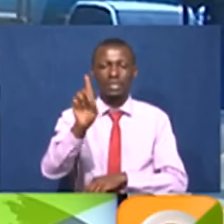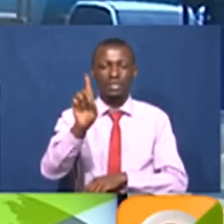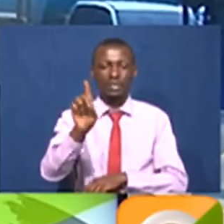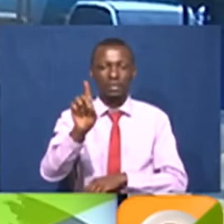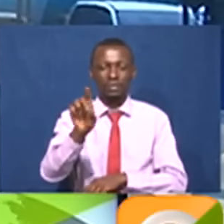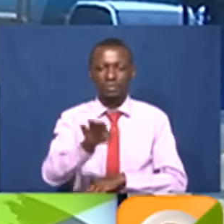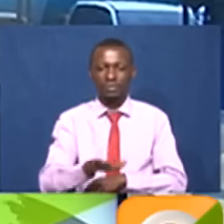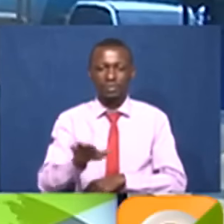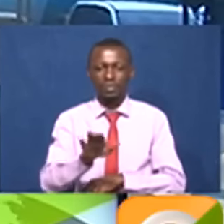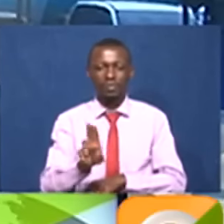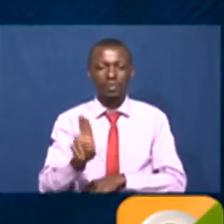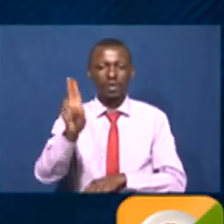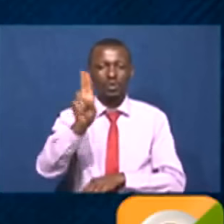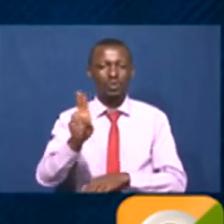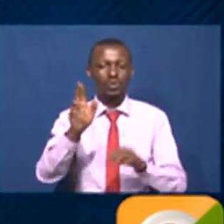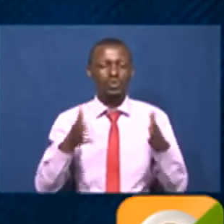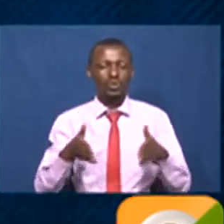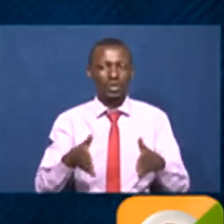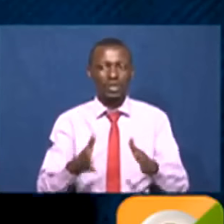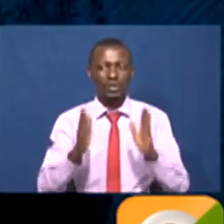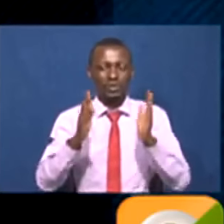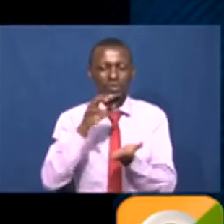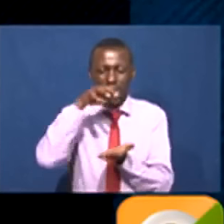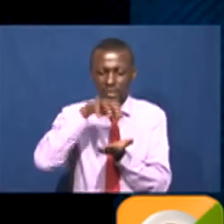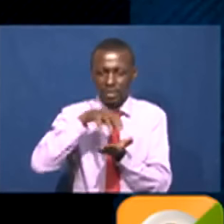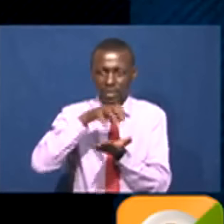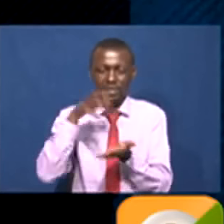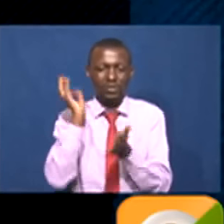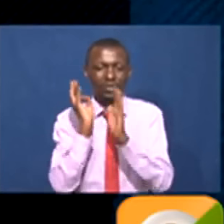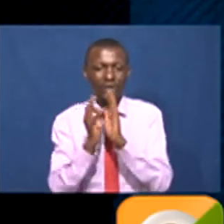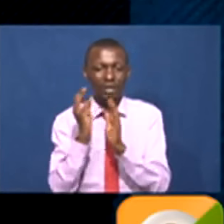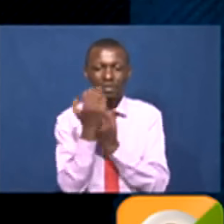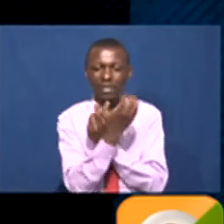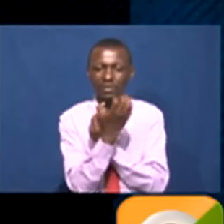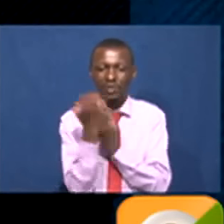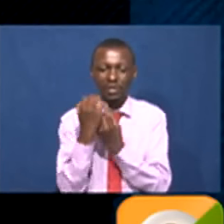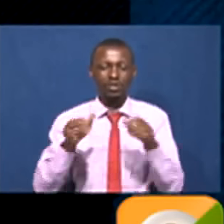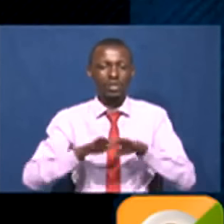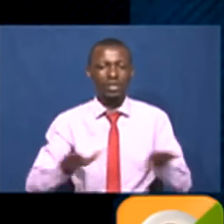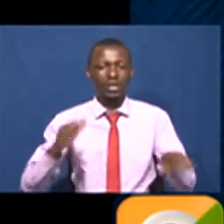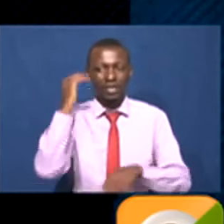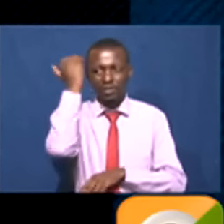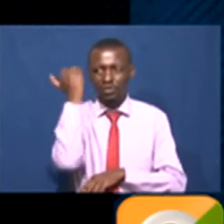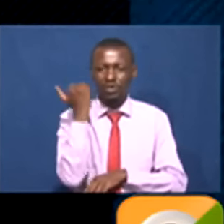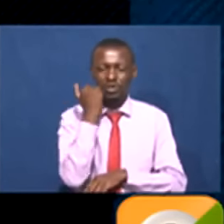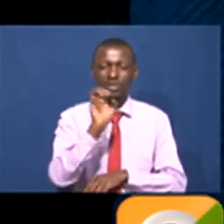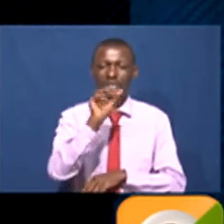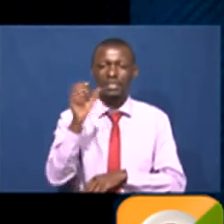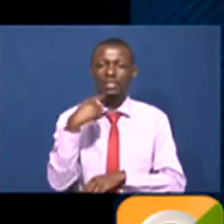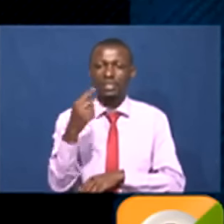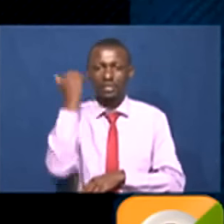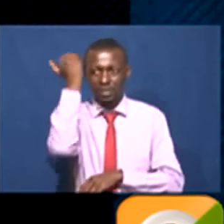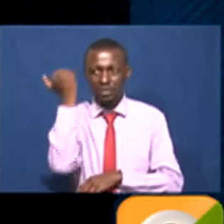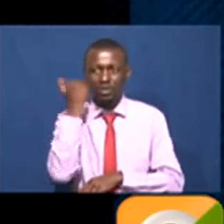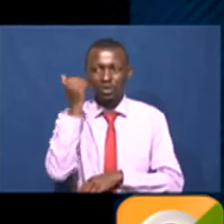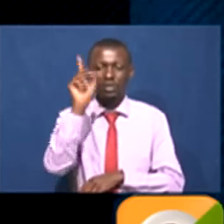Haille Selassie-Uhuru Highway Junction. In a suit filed before the Environment and Land Court, EACC has asked the court to nullify